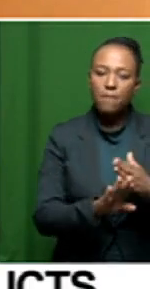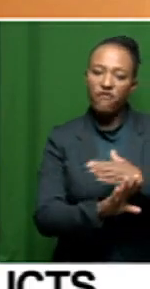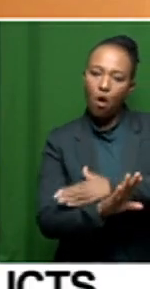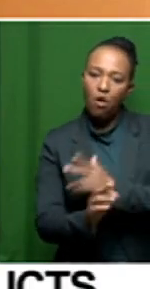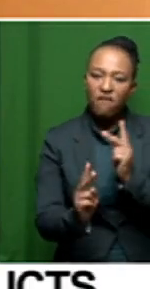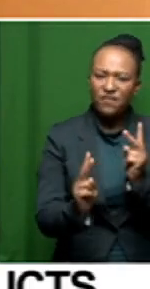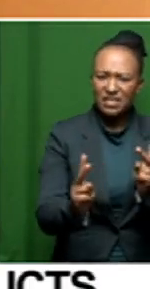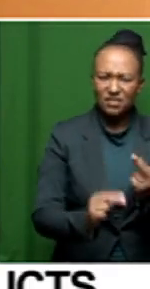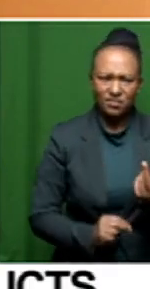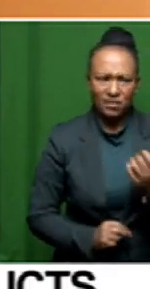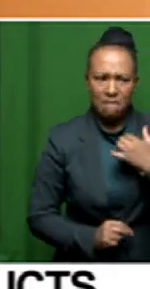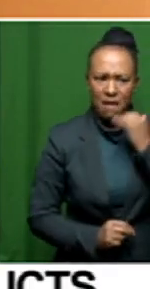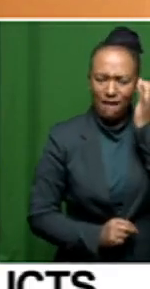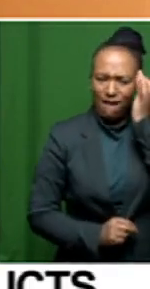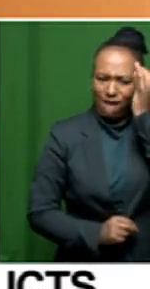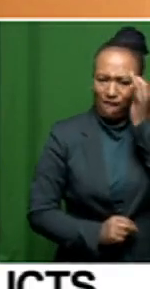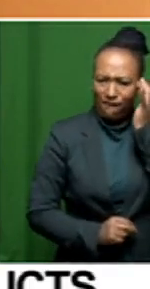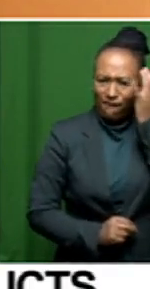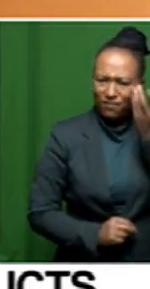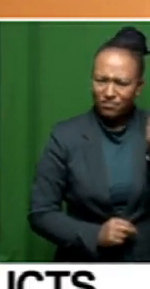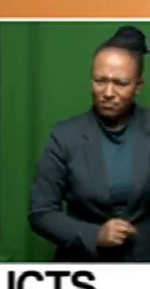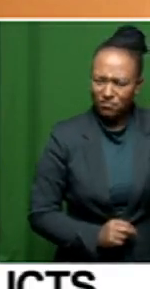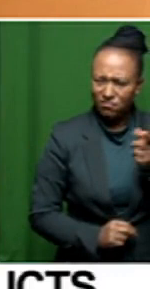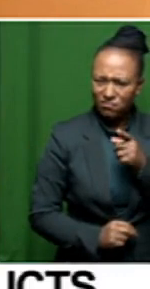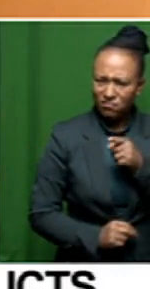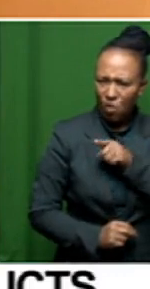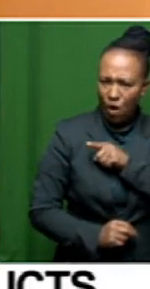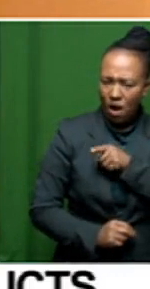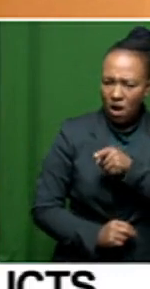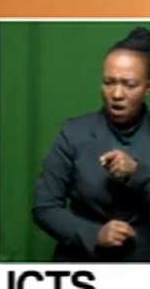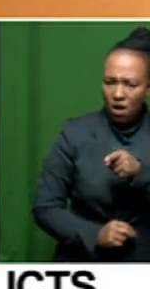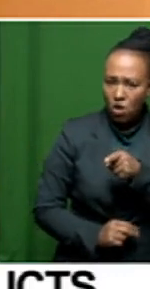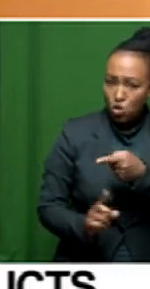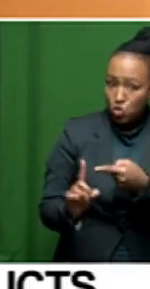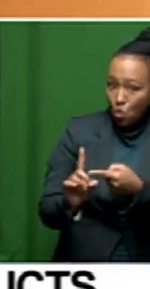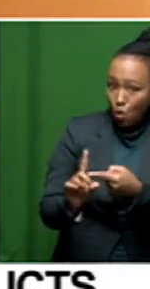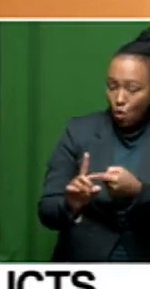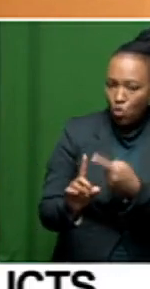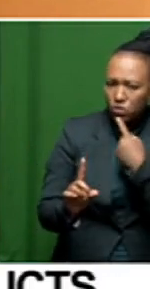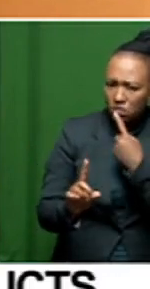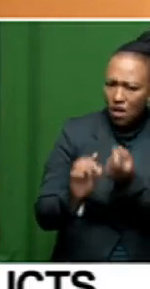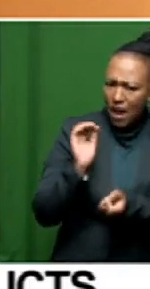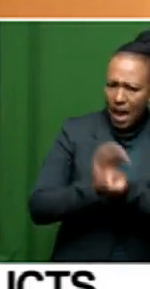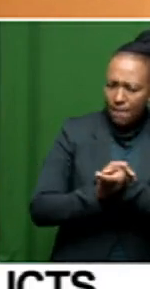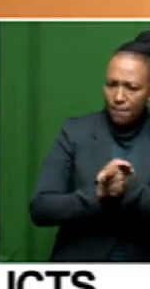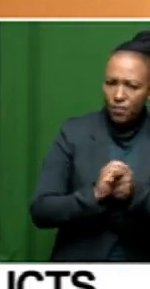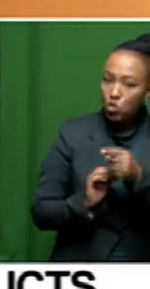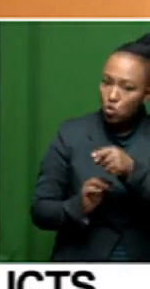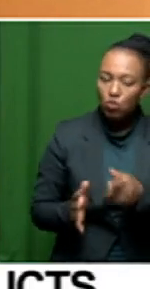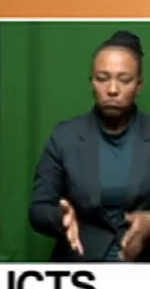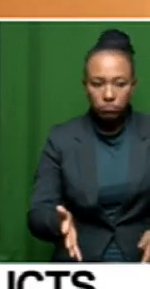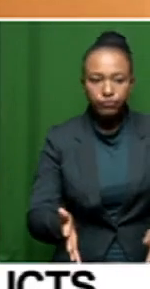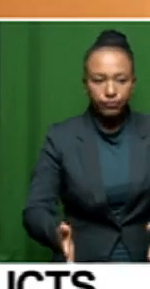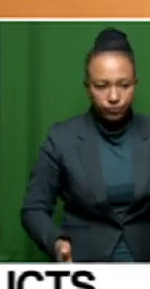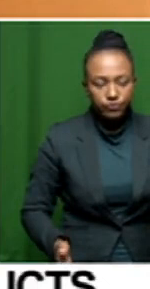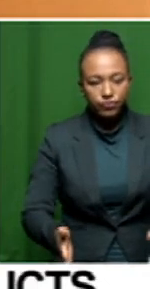now, because it seems as though, as per your own recollection of what happened, you went there